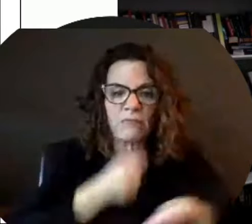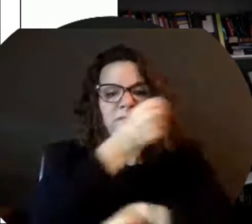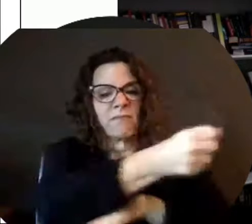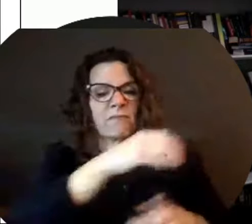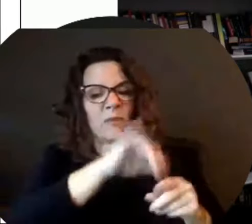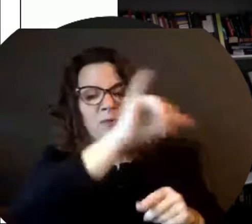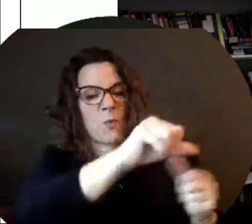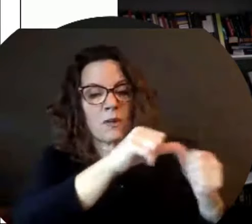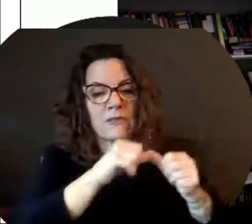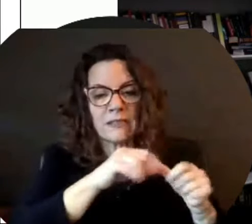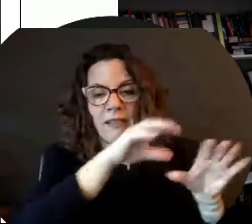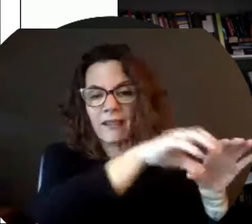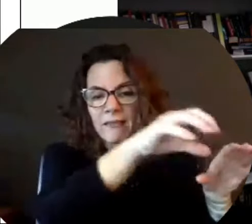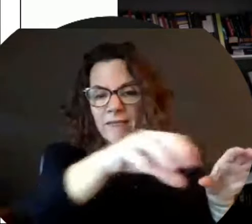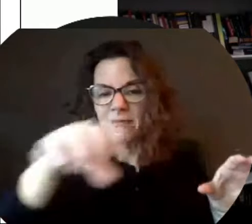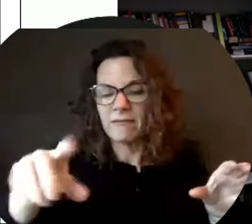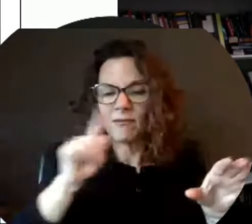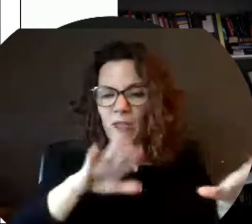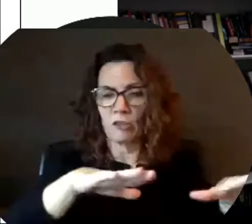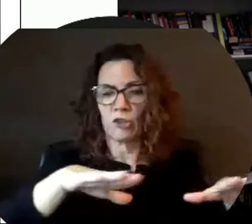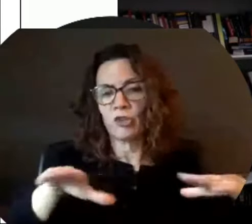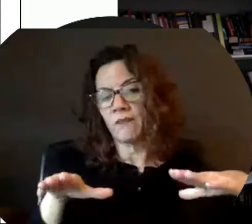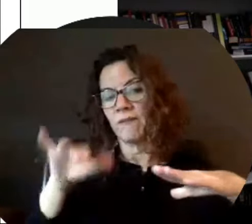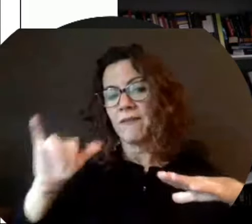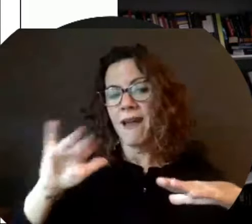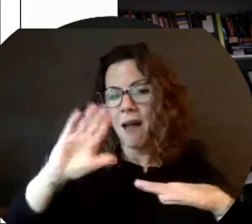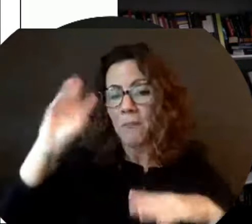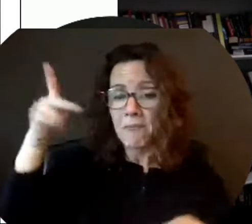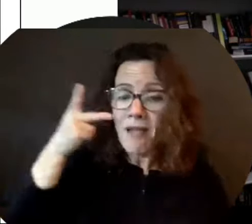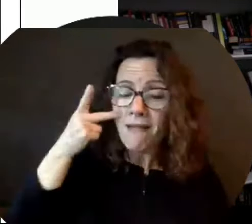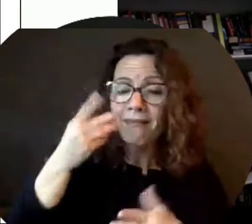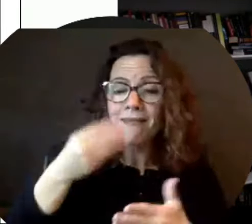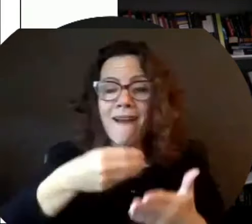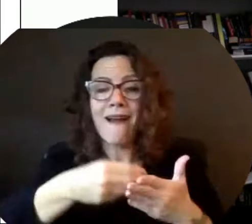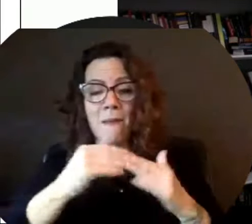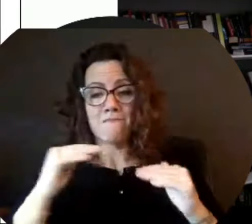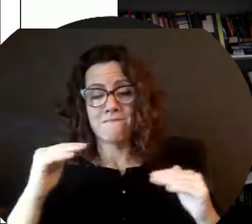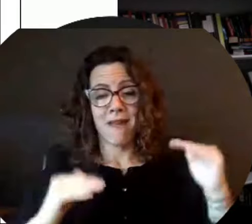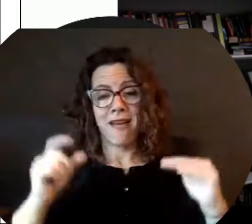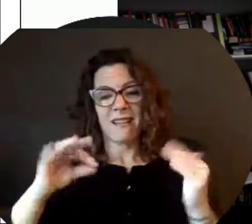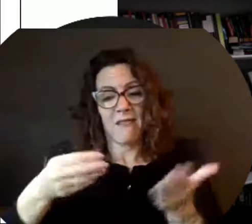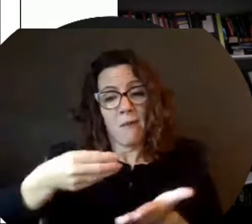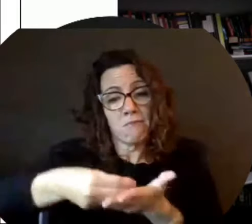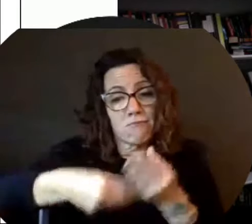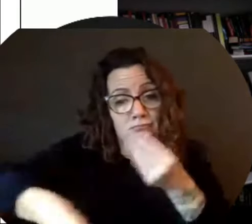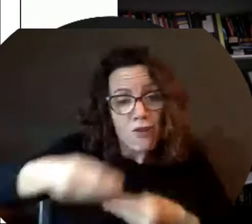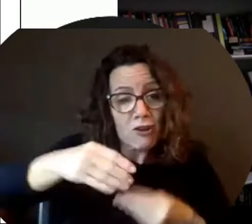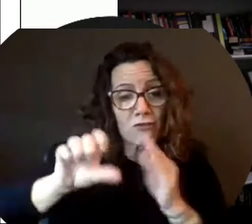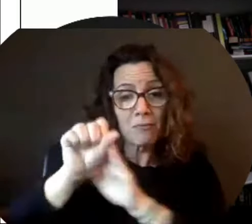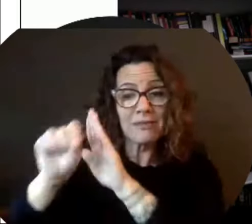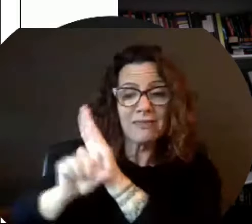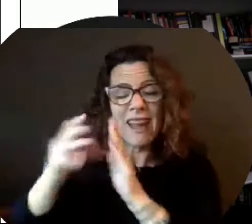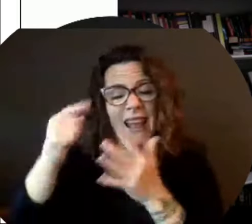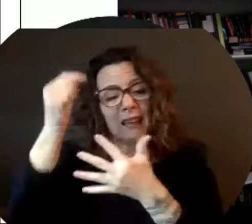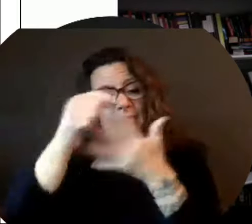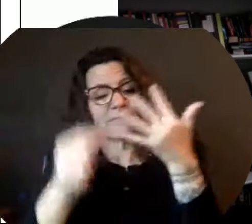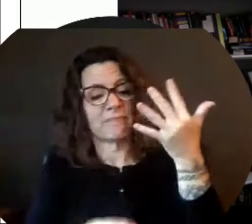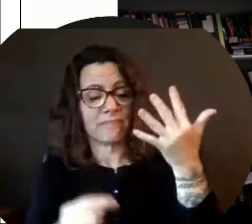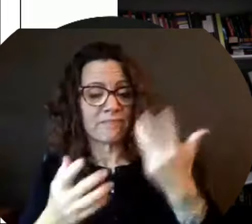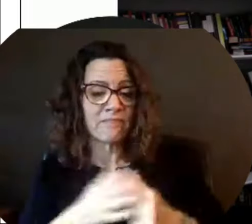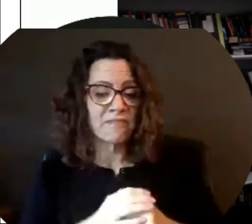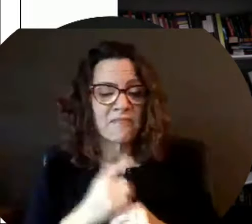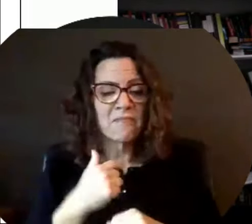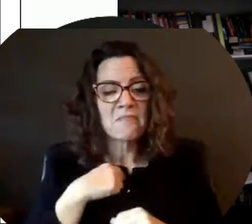cannibalization and commensality are really powerful, I think, metaphors for the current situation in terms of cannibalization and also